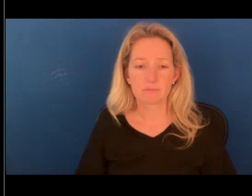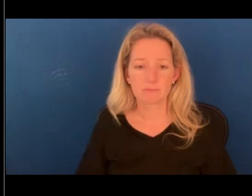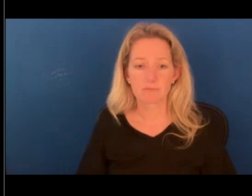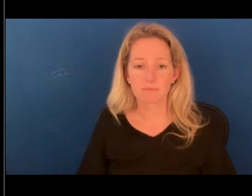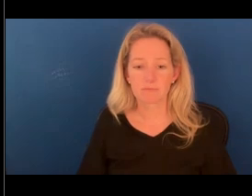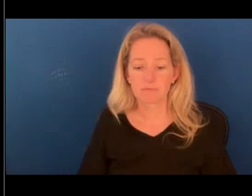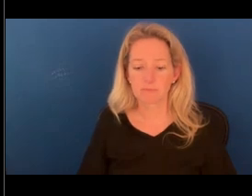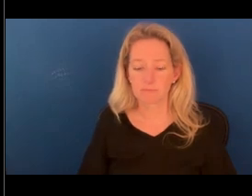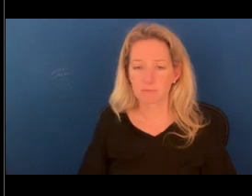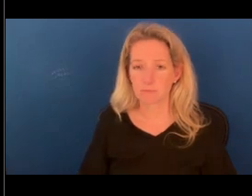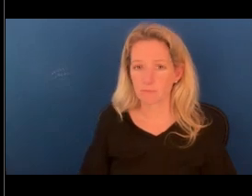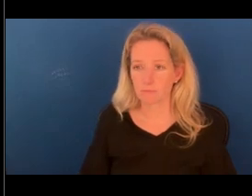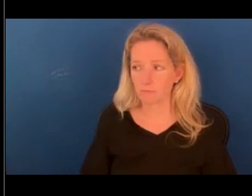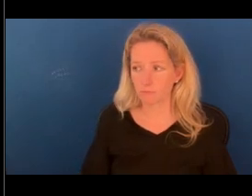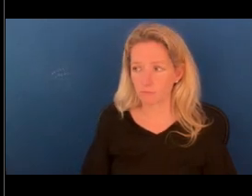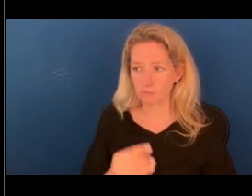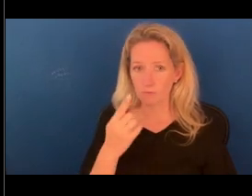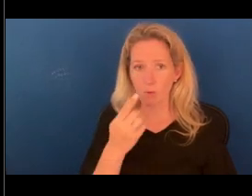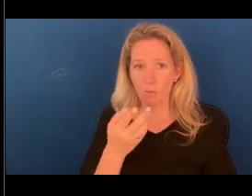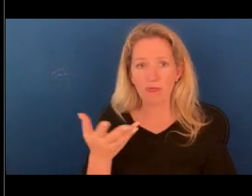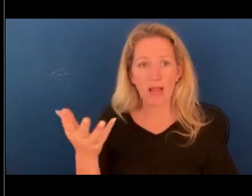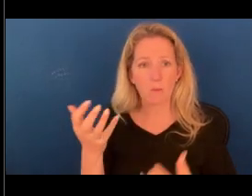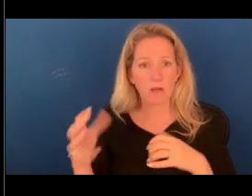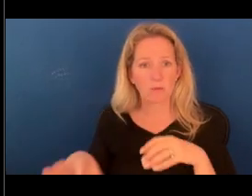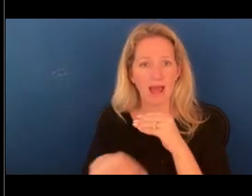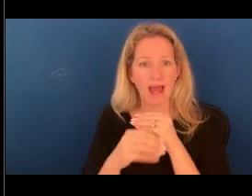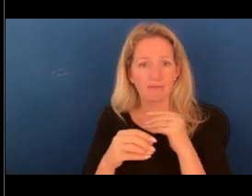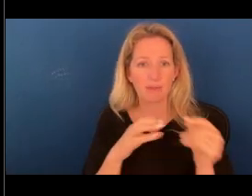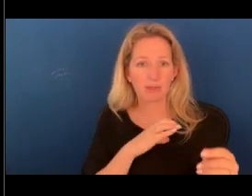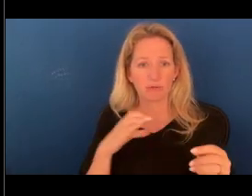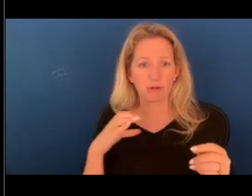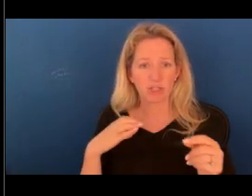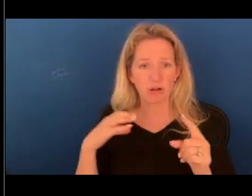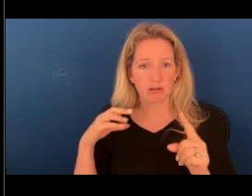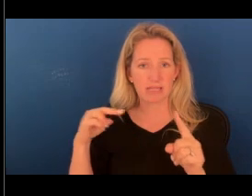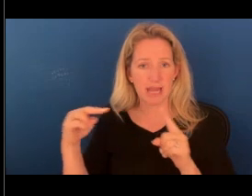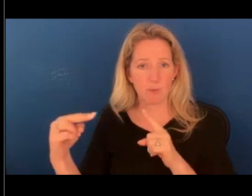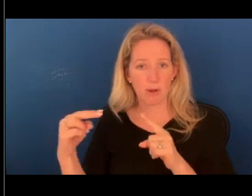One thing I just wanted to add from, I guess, the congressional standpoint is